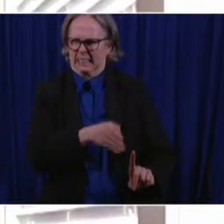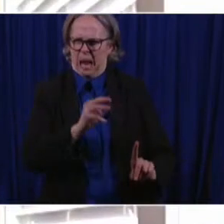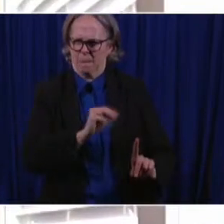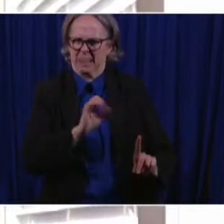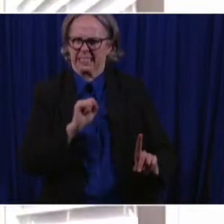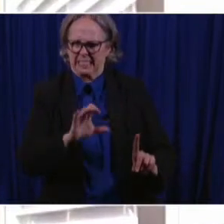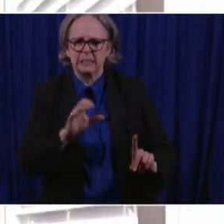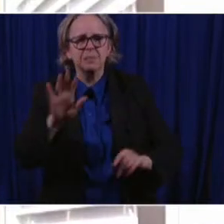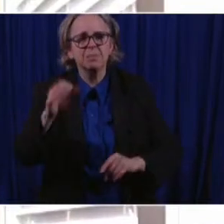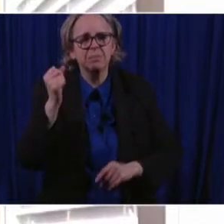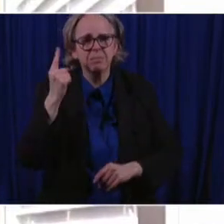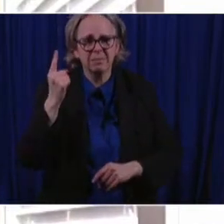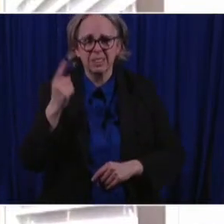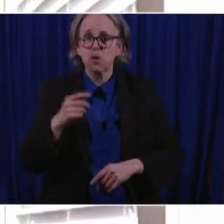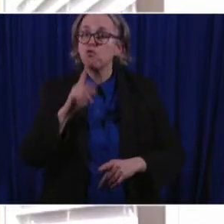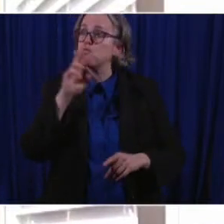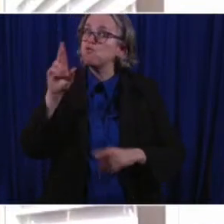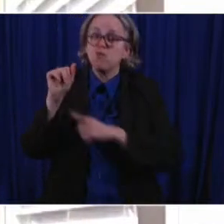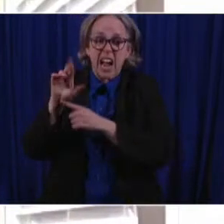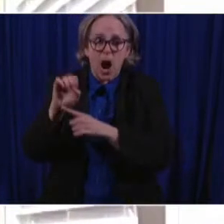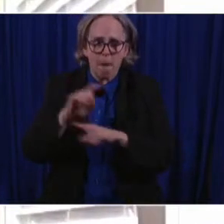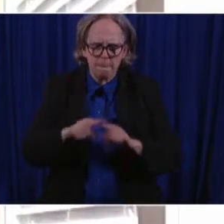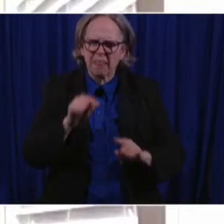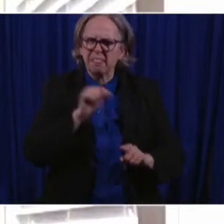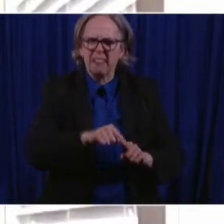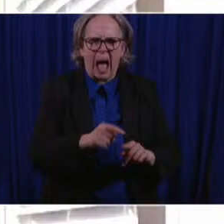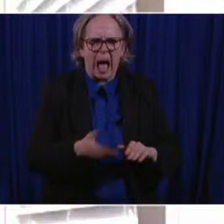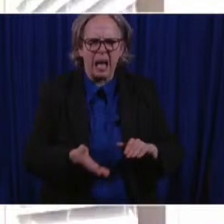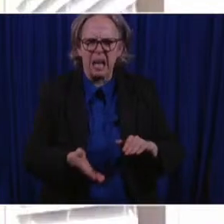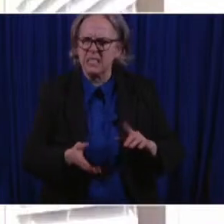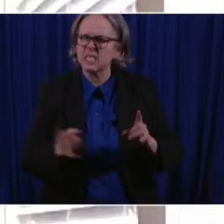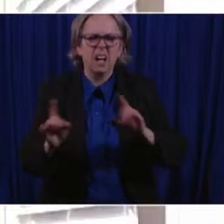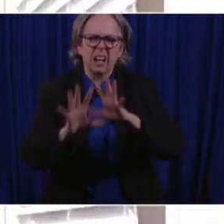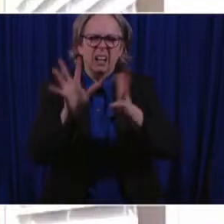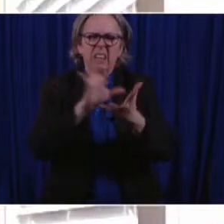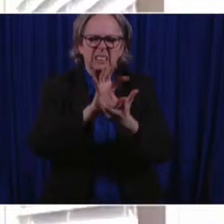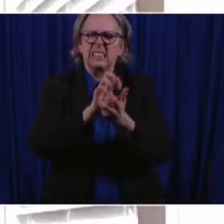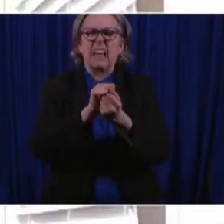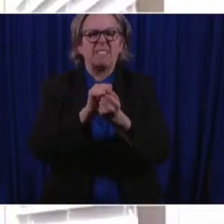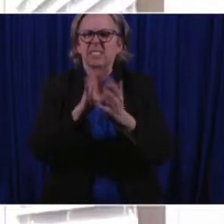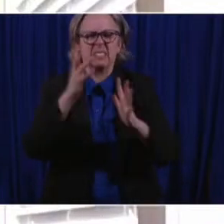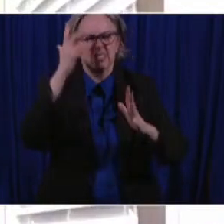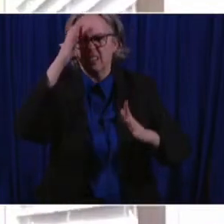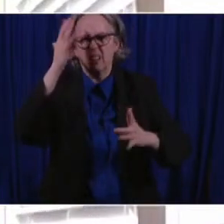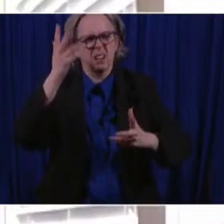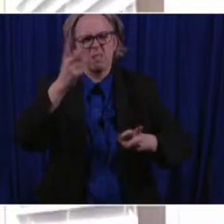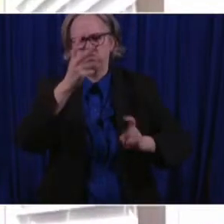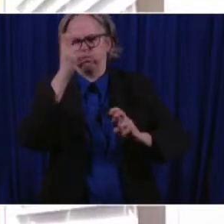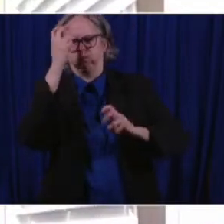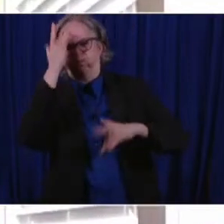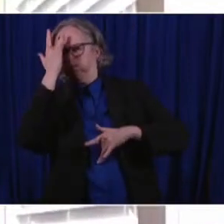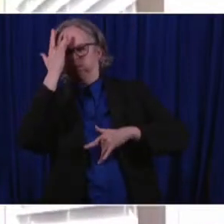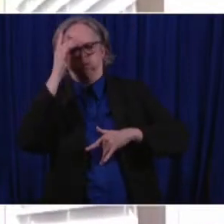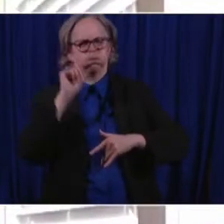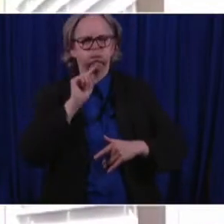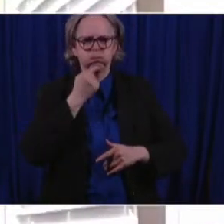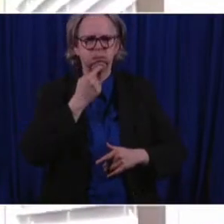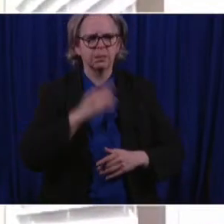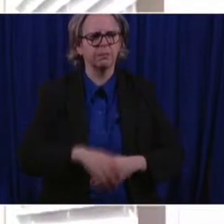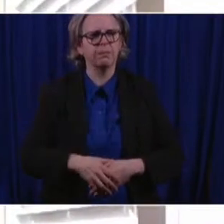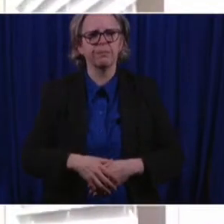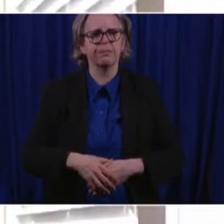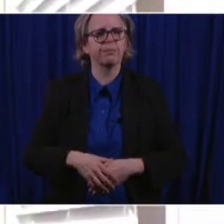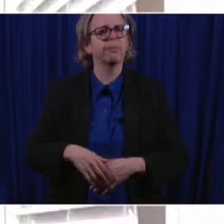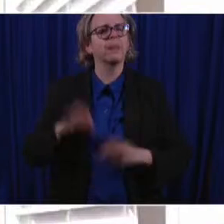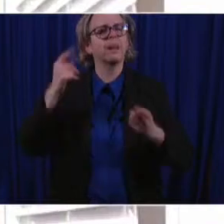the long haulers, and we have instances of people with persistent symptoms of all ages